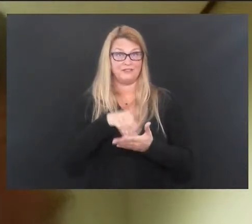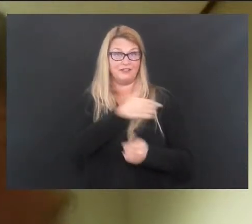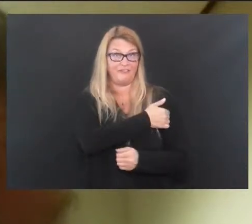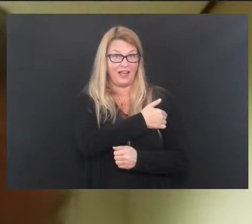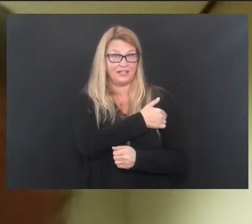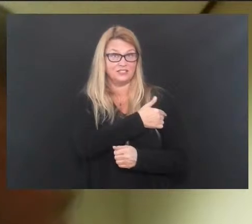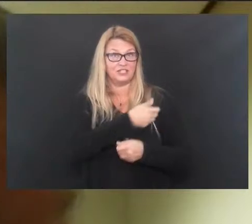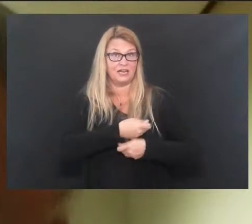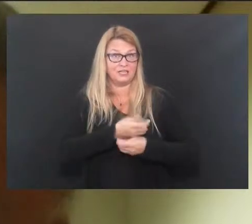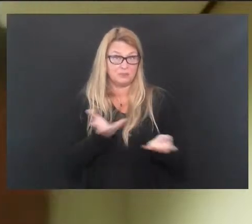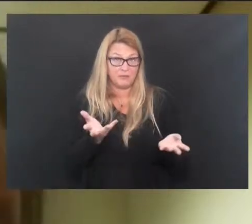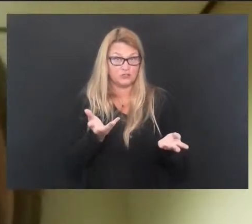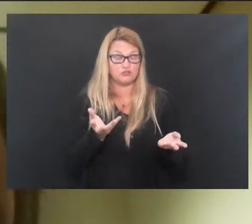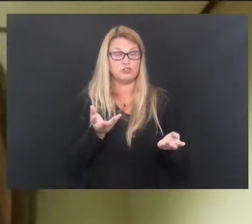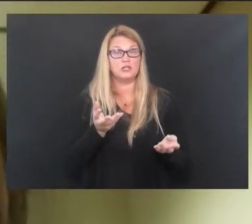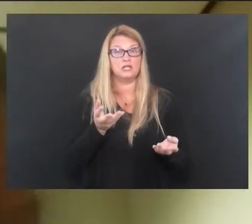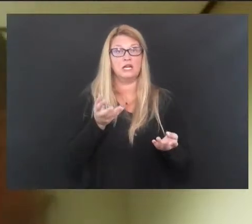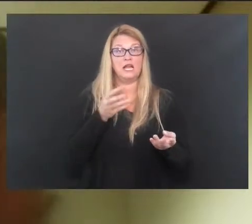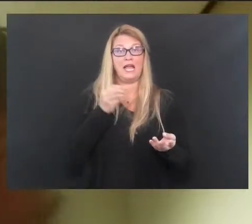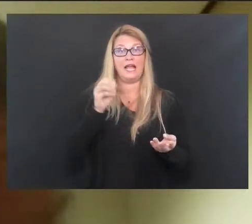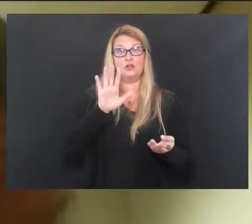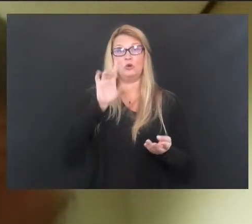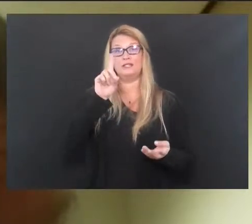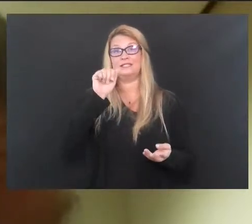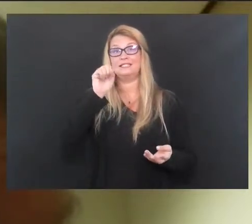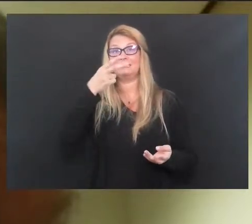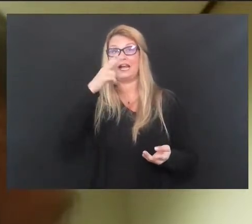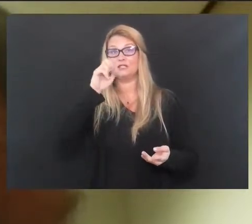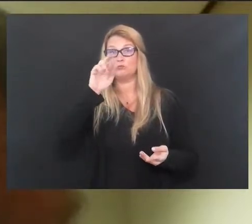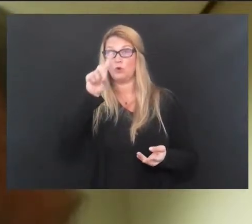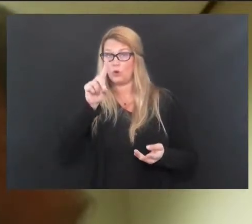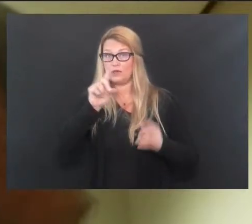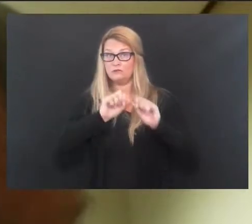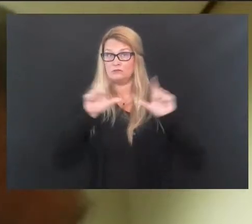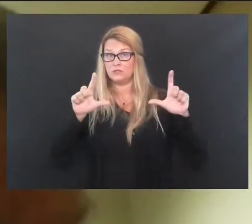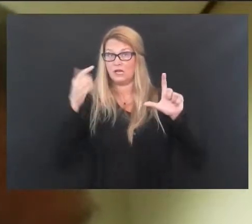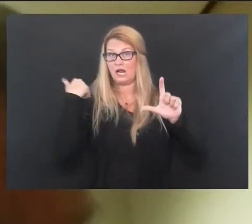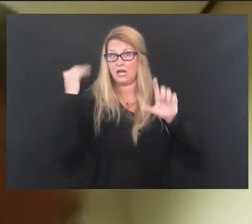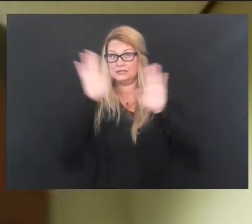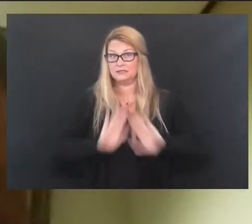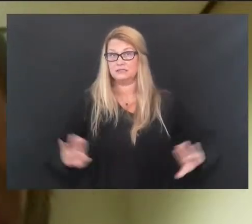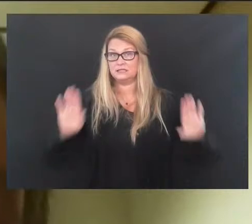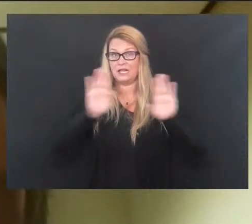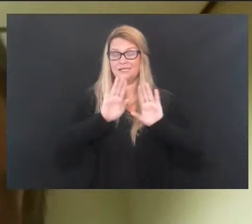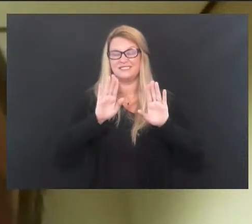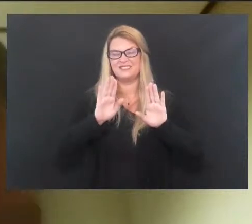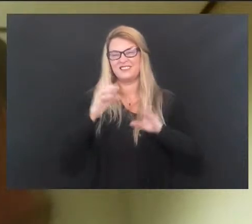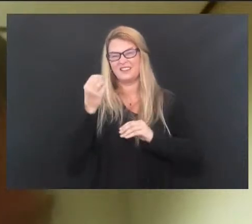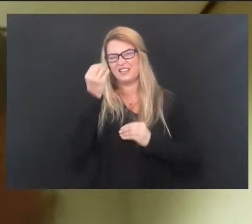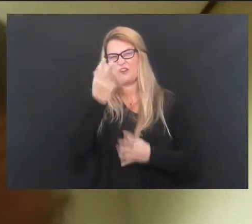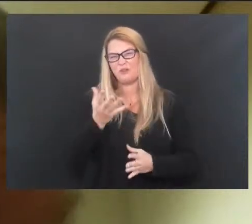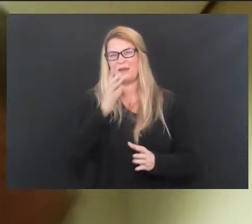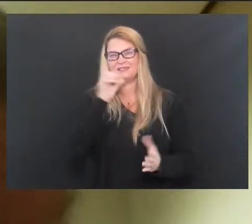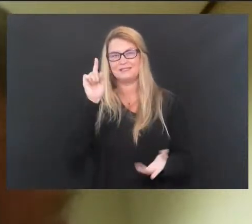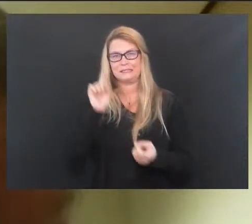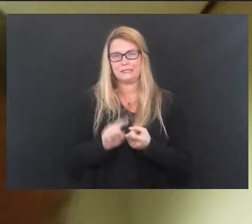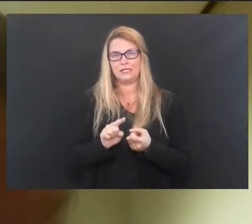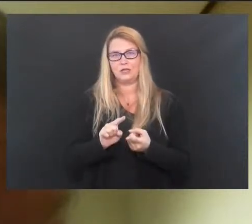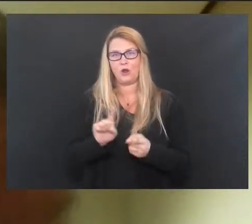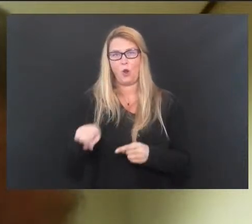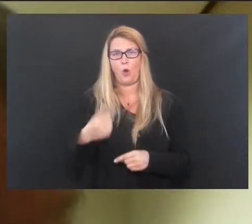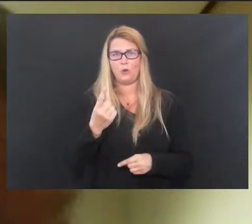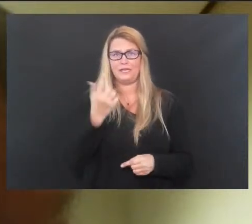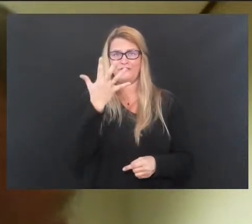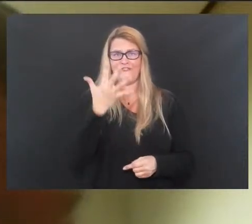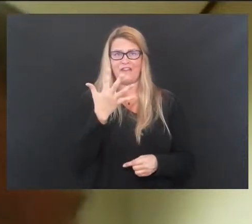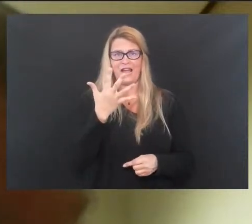vaccinations administered, and according to the dashboard on Sunday, and of course there's a data lag, shows only 5